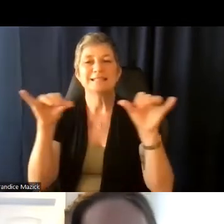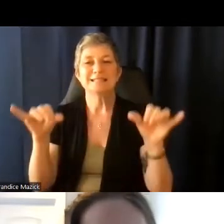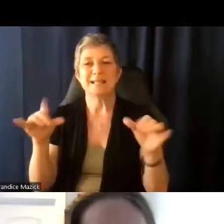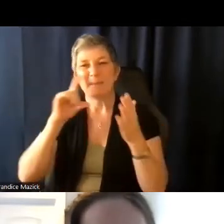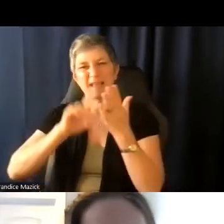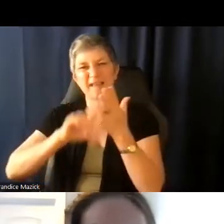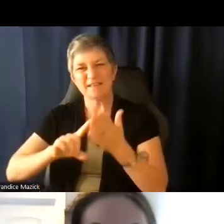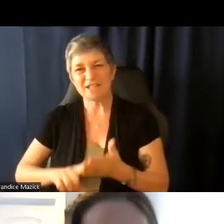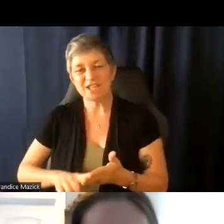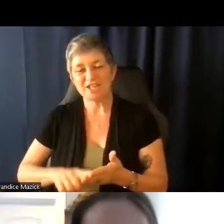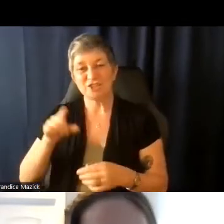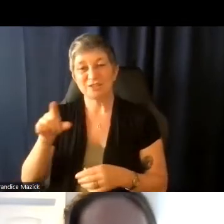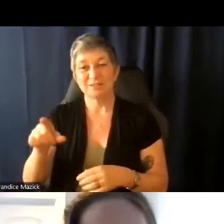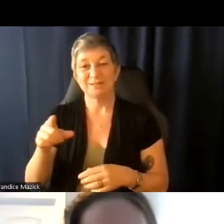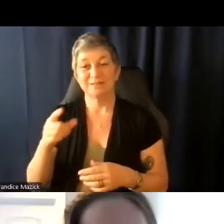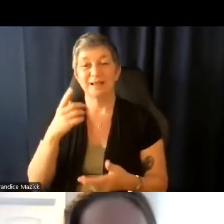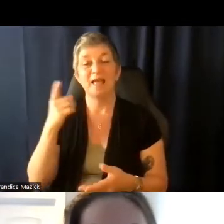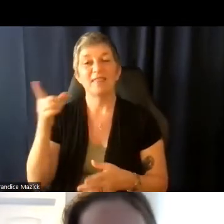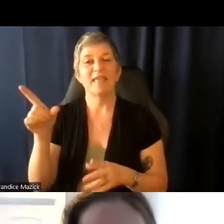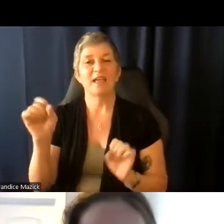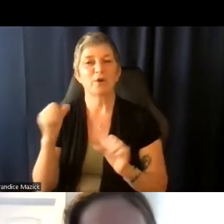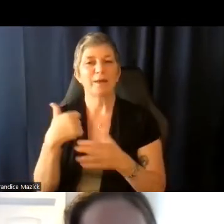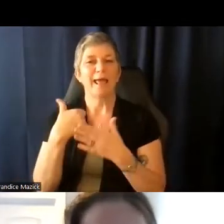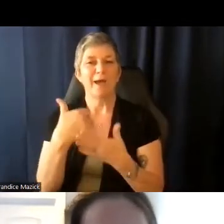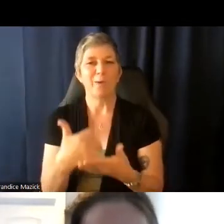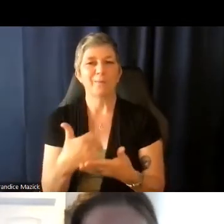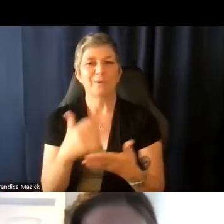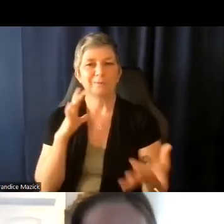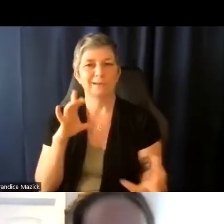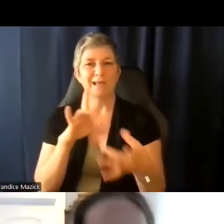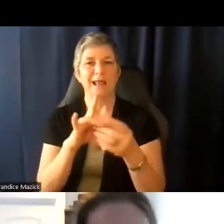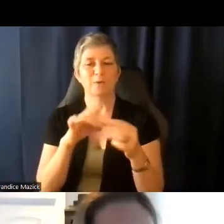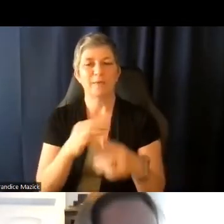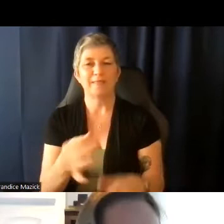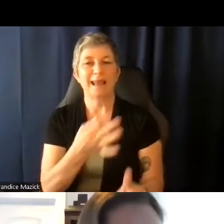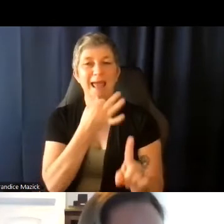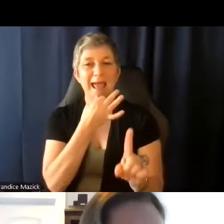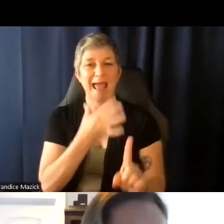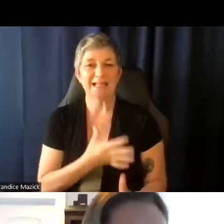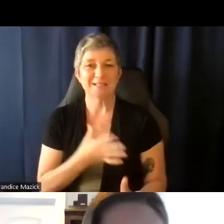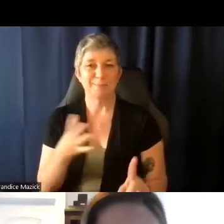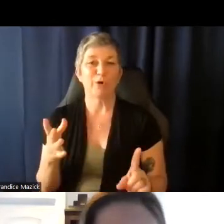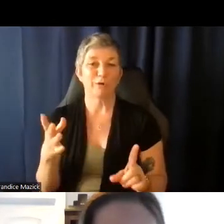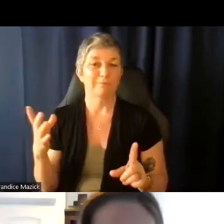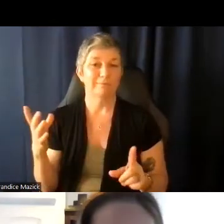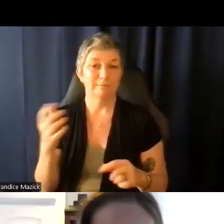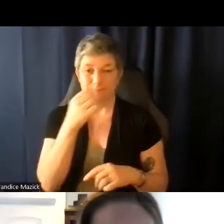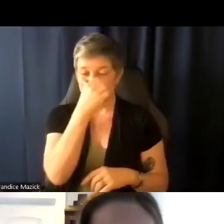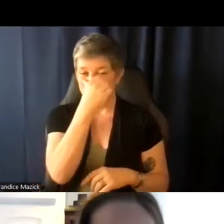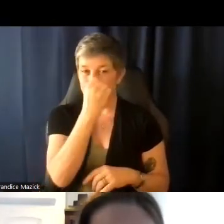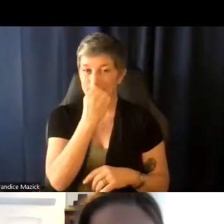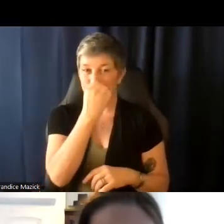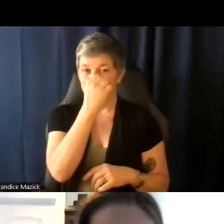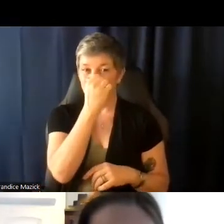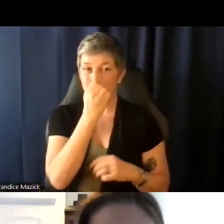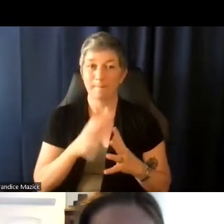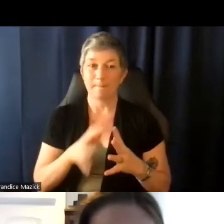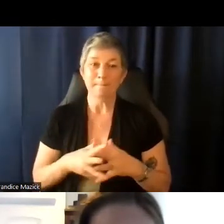Investigations, and they may be able to help you connect with an expert early on.